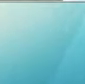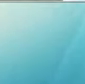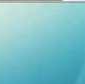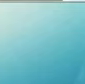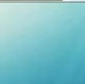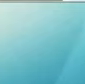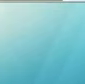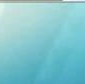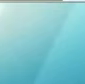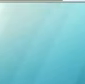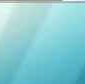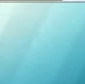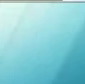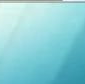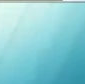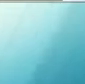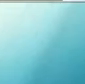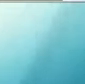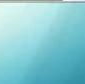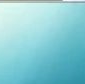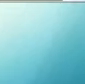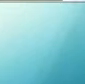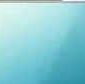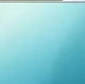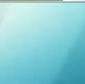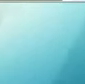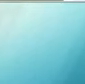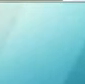cases, making the accumulated total